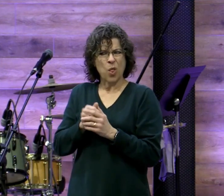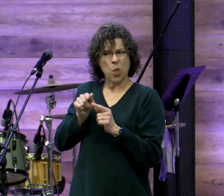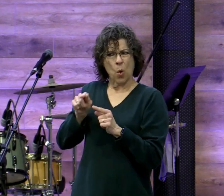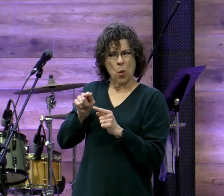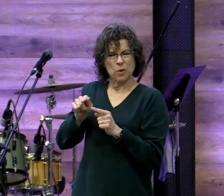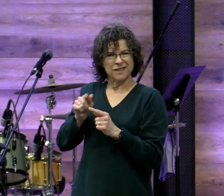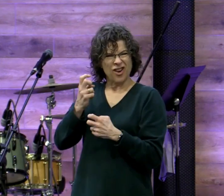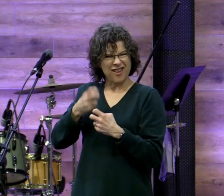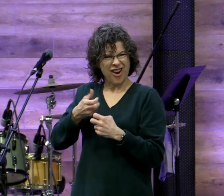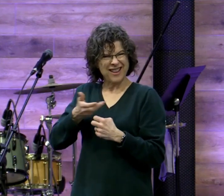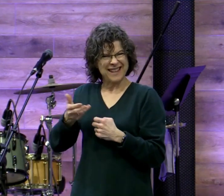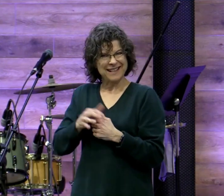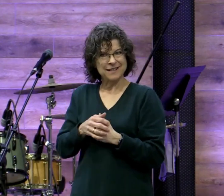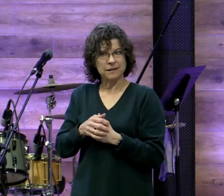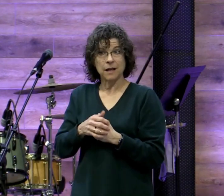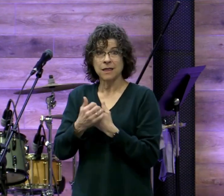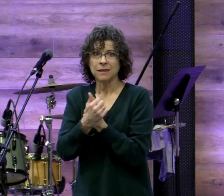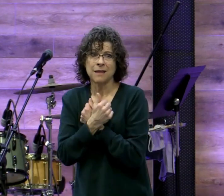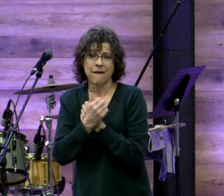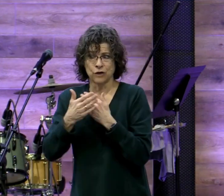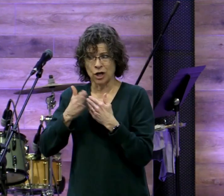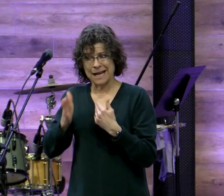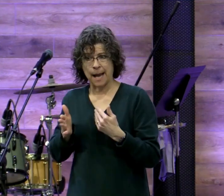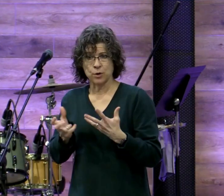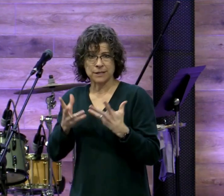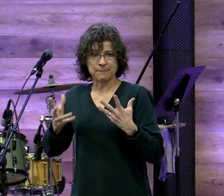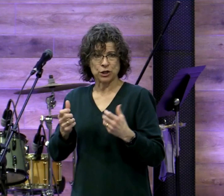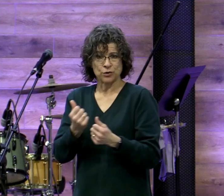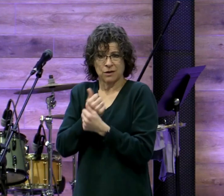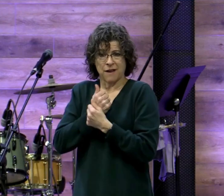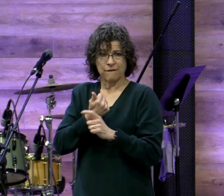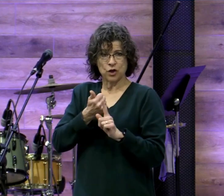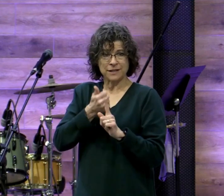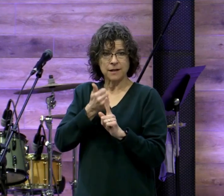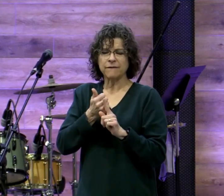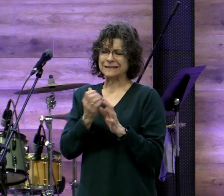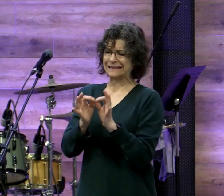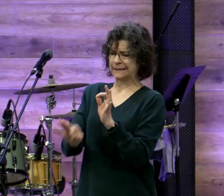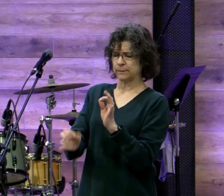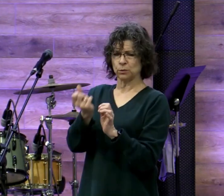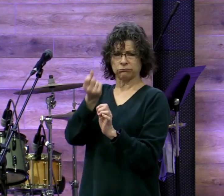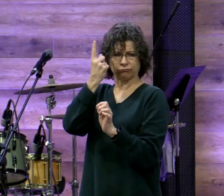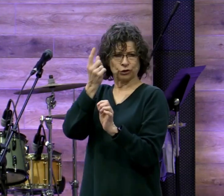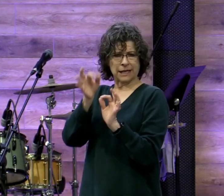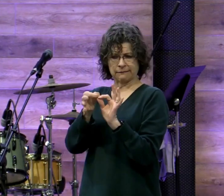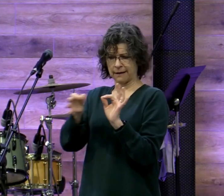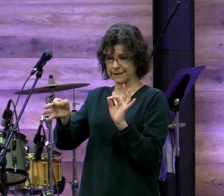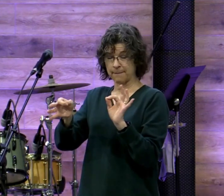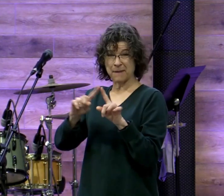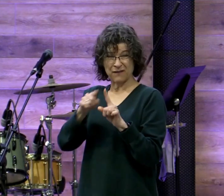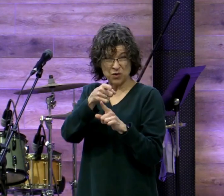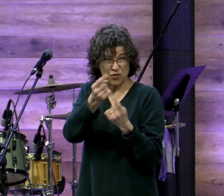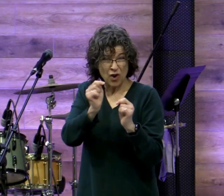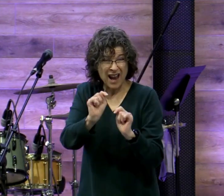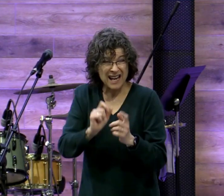right? Love your neighbor as yourself. Pretty simple to understand the concept of that. Have you ever tried it?